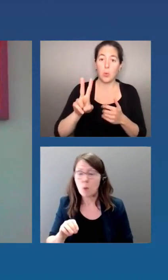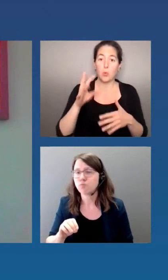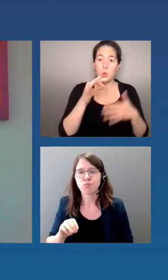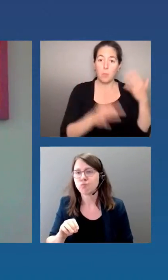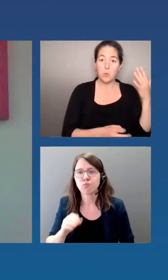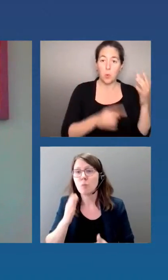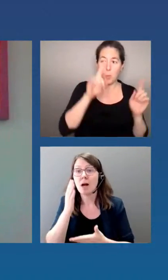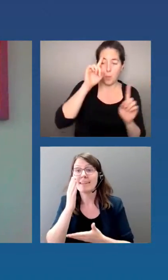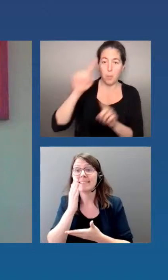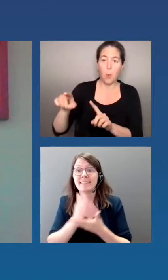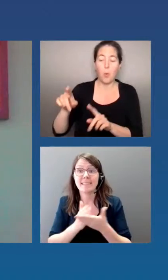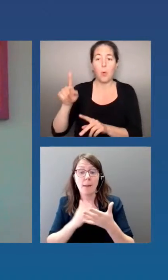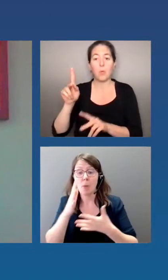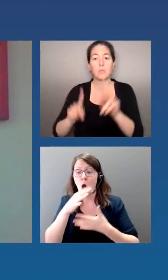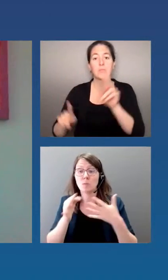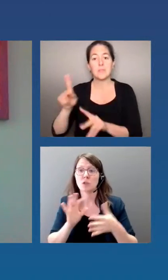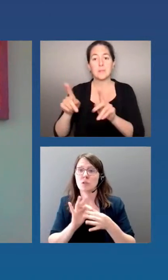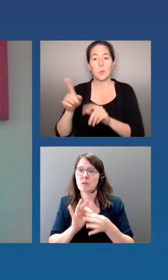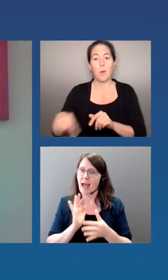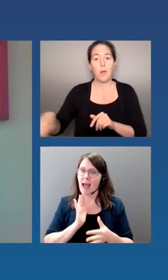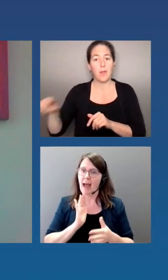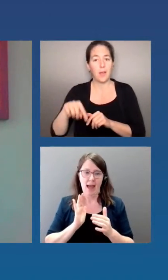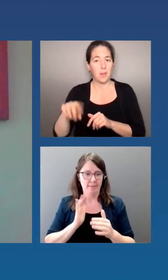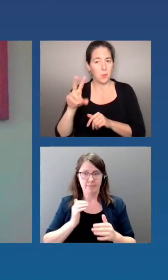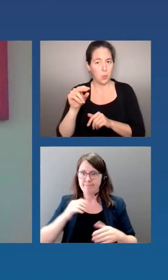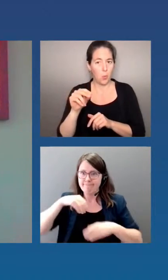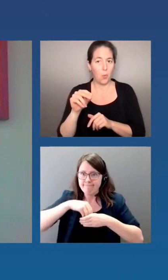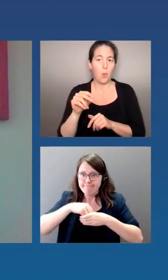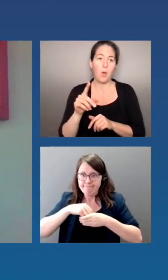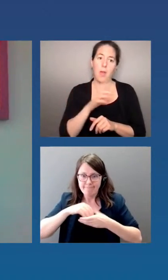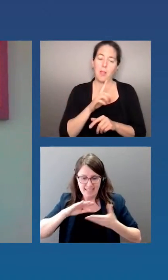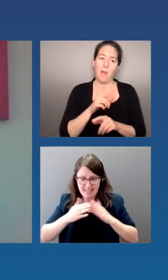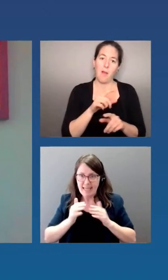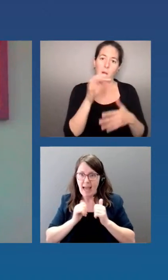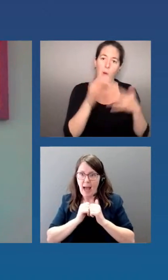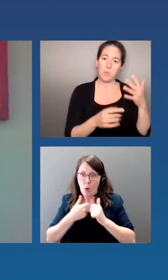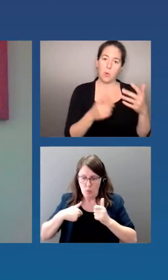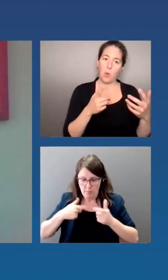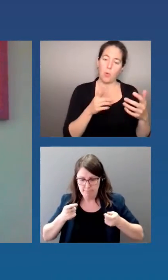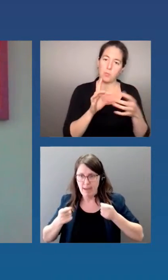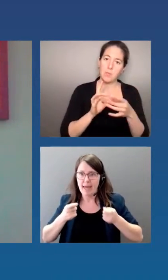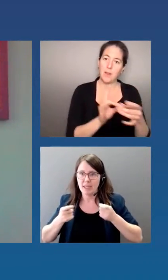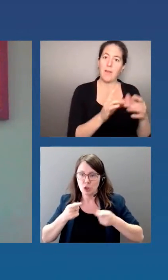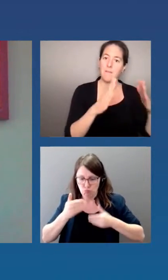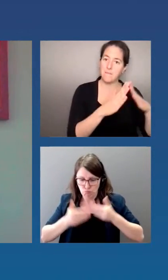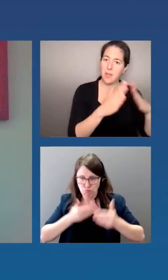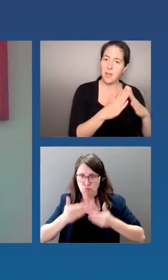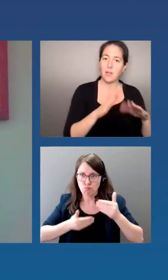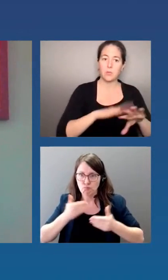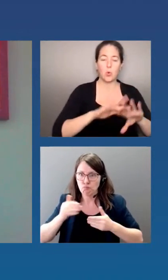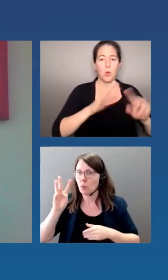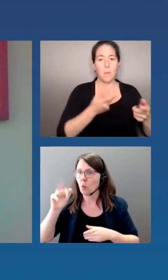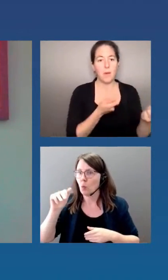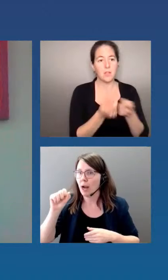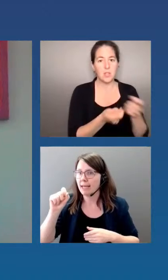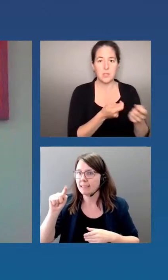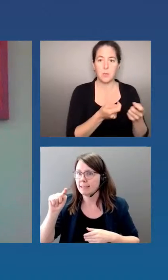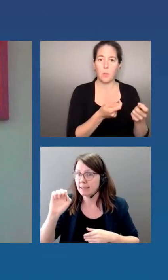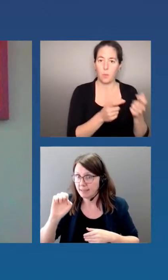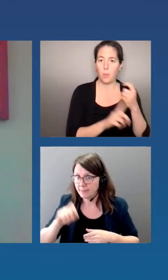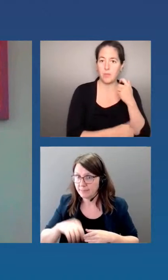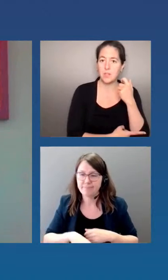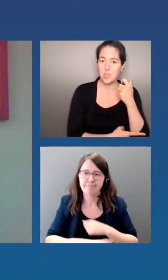about how the city handles waste and how we process waste. But I think off the top, those are three that I can think of. I don't know if Shelley or Nicole